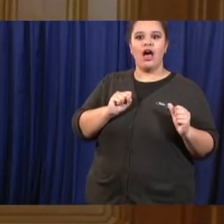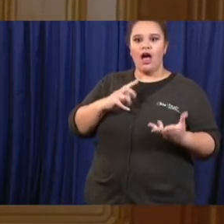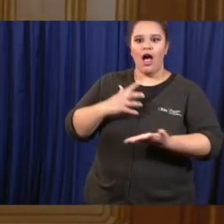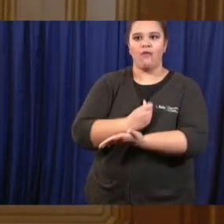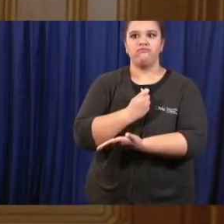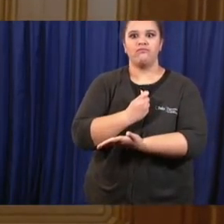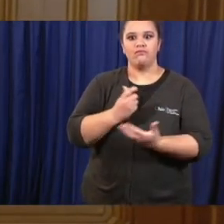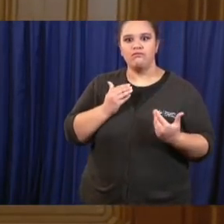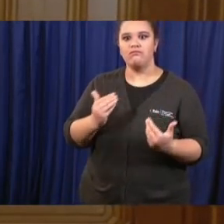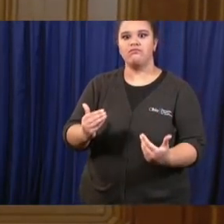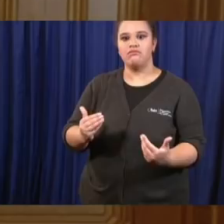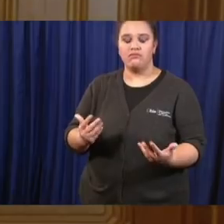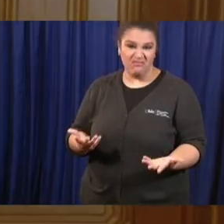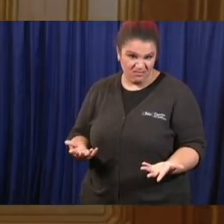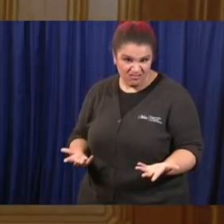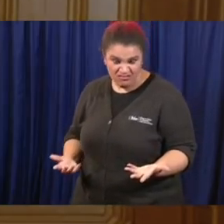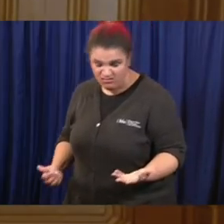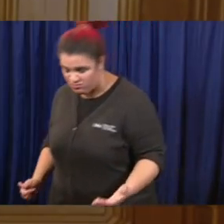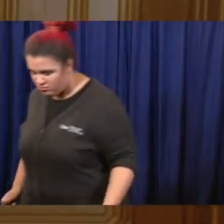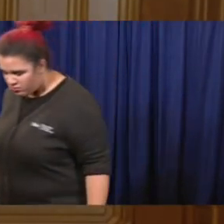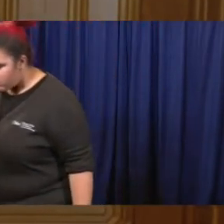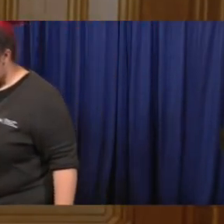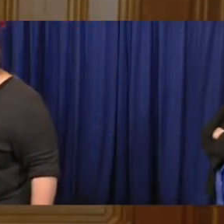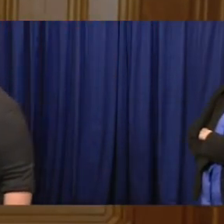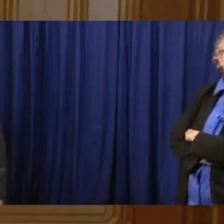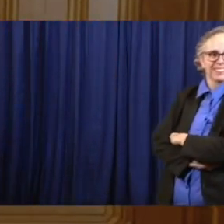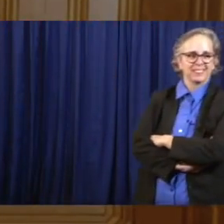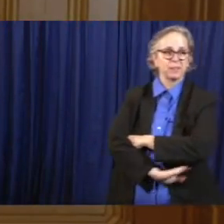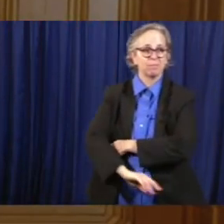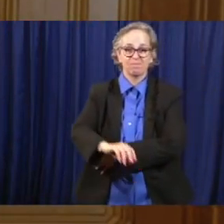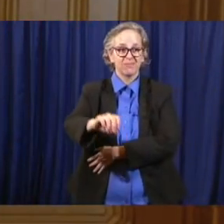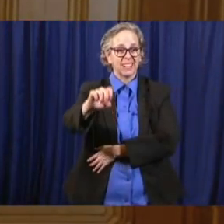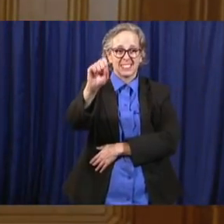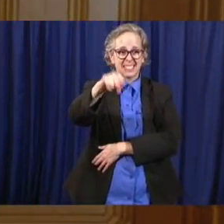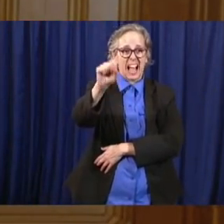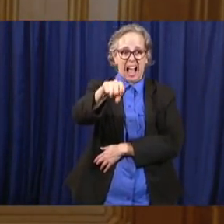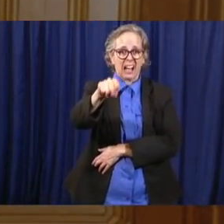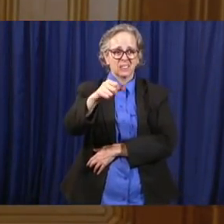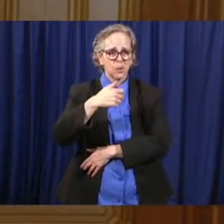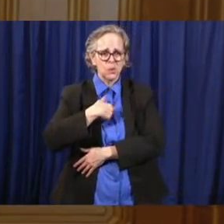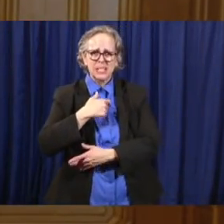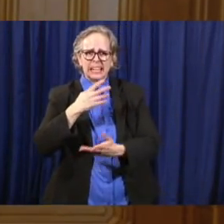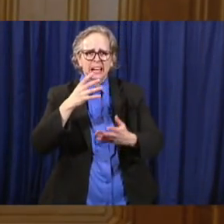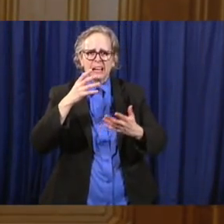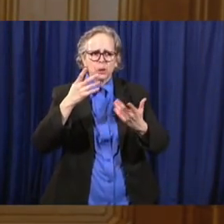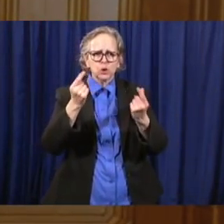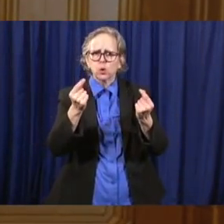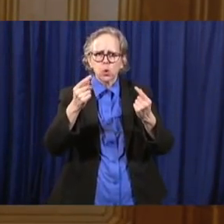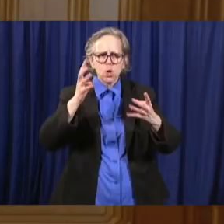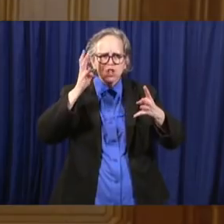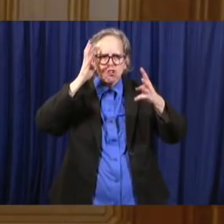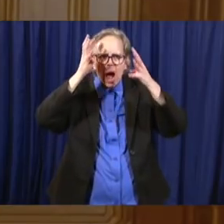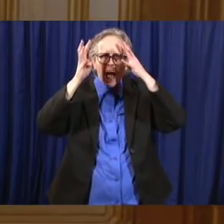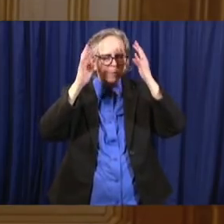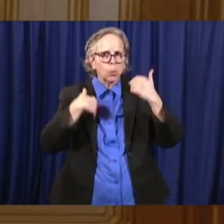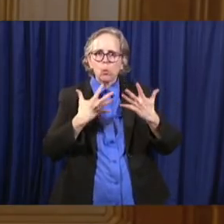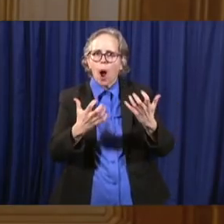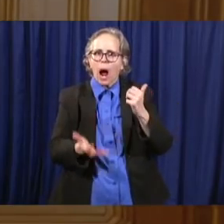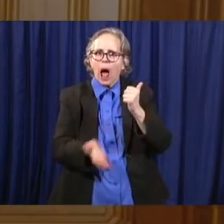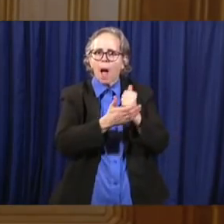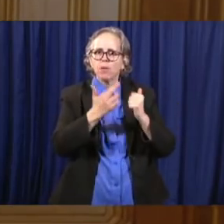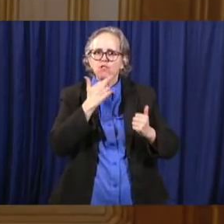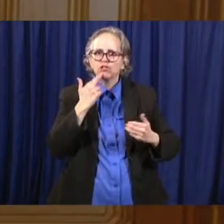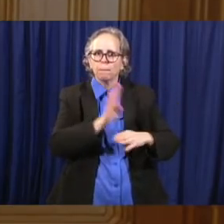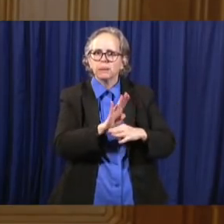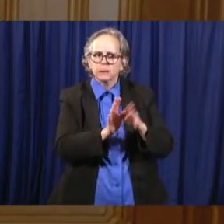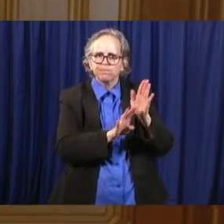I mean, we are looking for ways, obviously, to help our restaurants, those who can do carry out. Though we